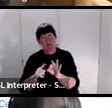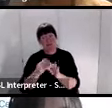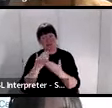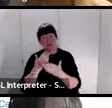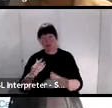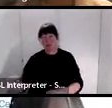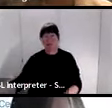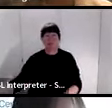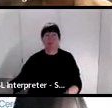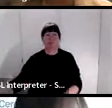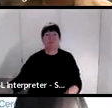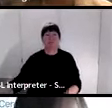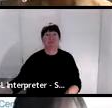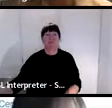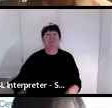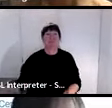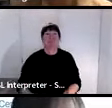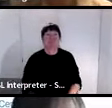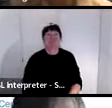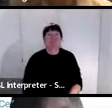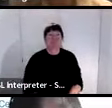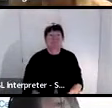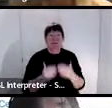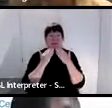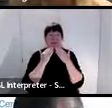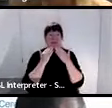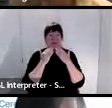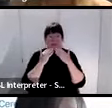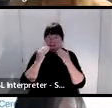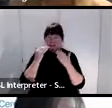you. Awesome. Thank you. Tēnā